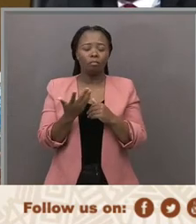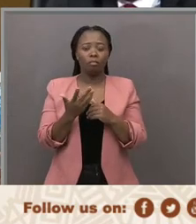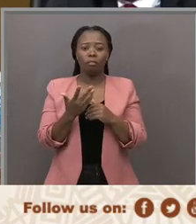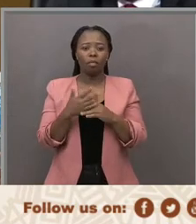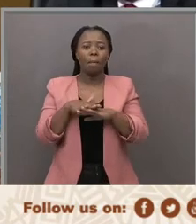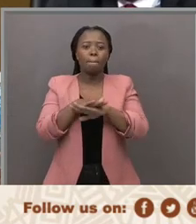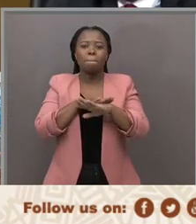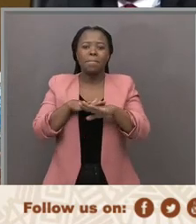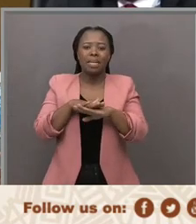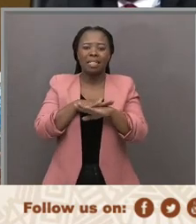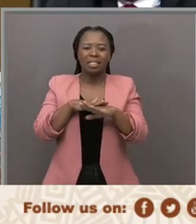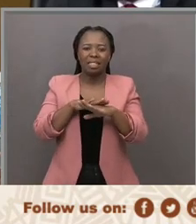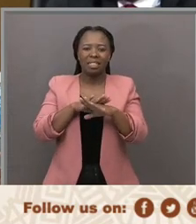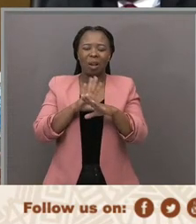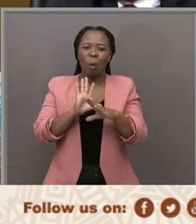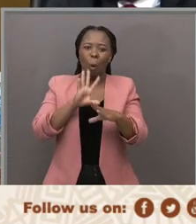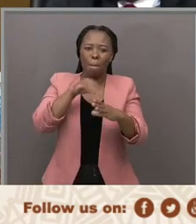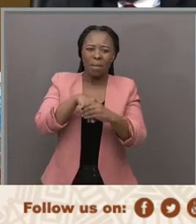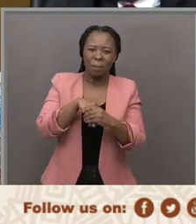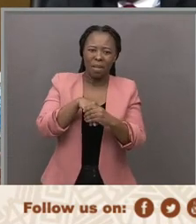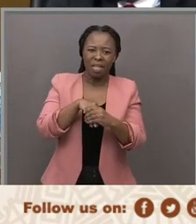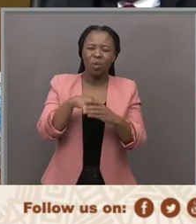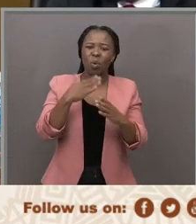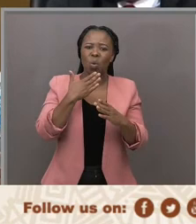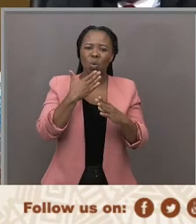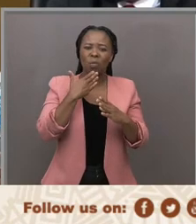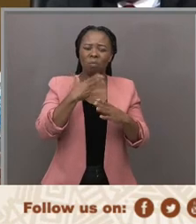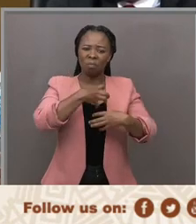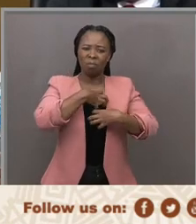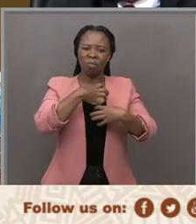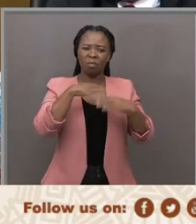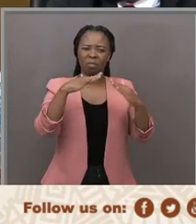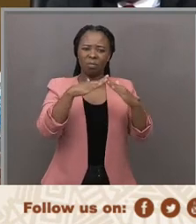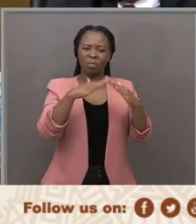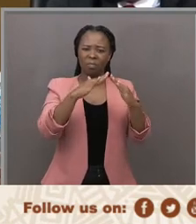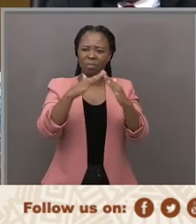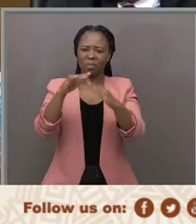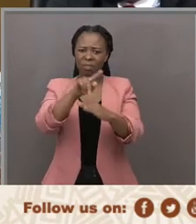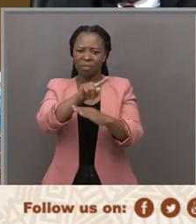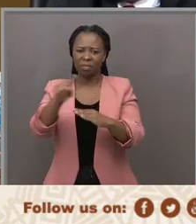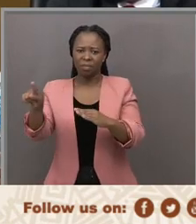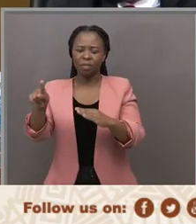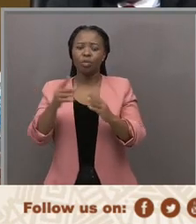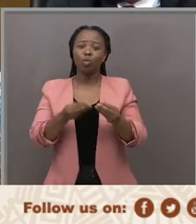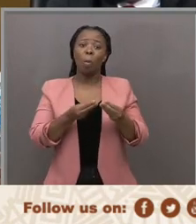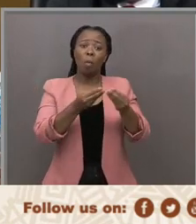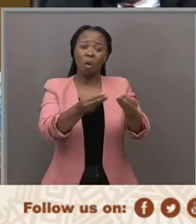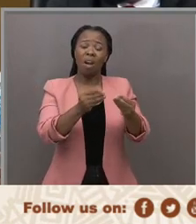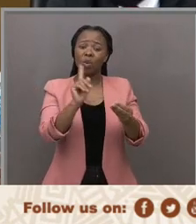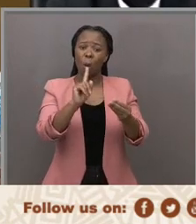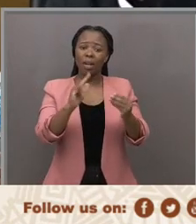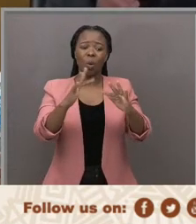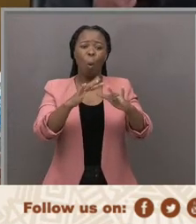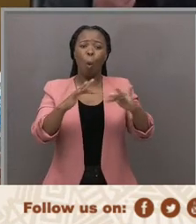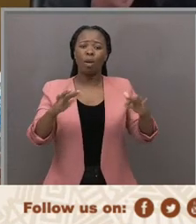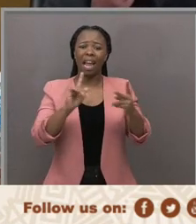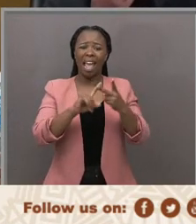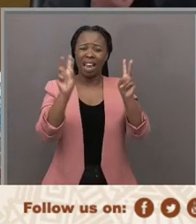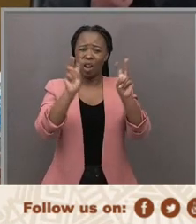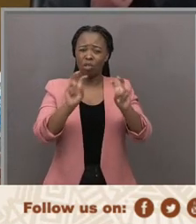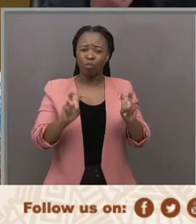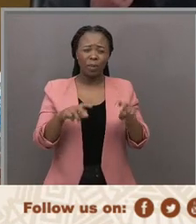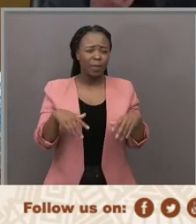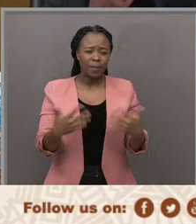commitments, especially to state-owned enterprises in providing water and electricity. We have